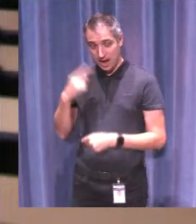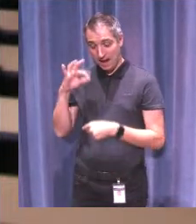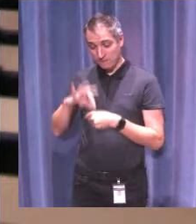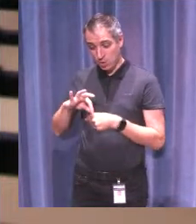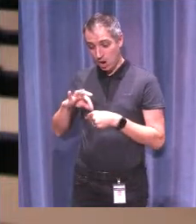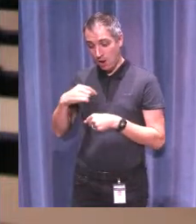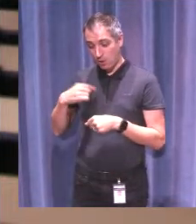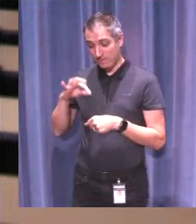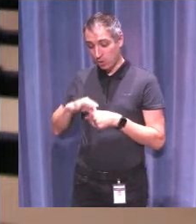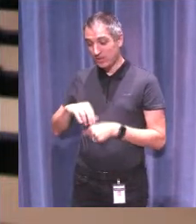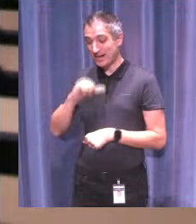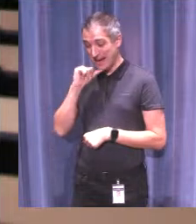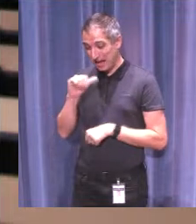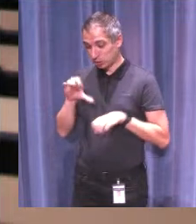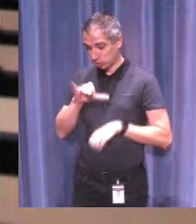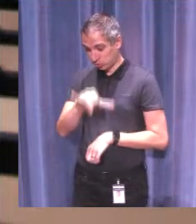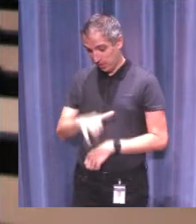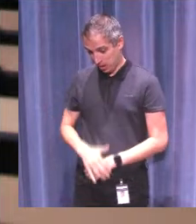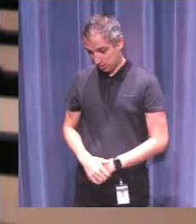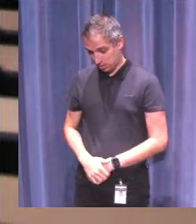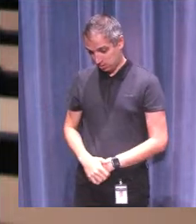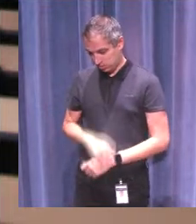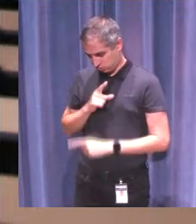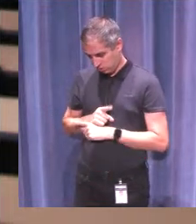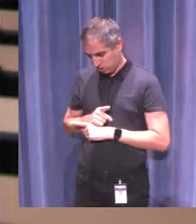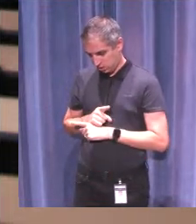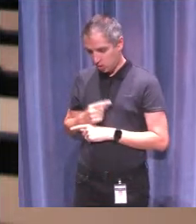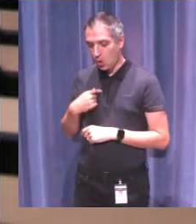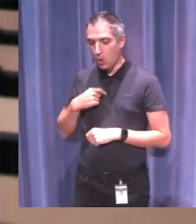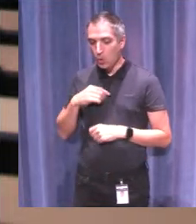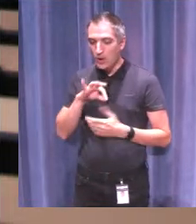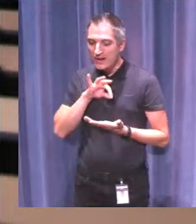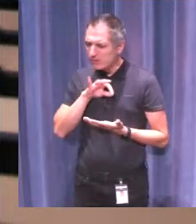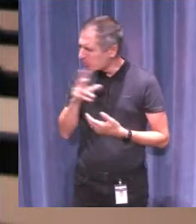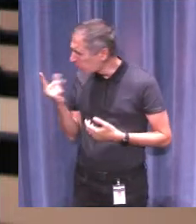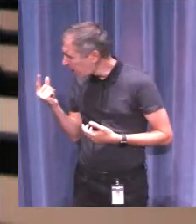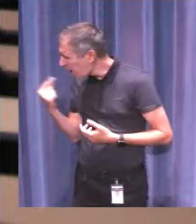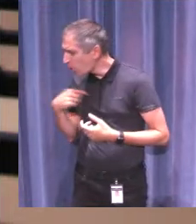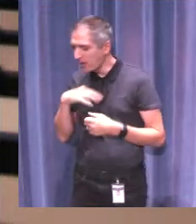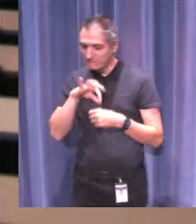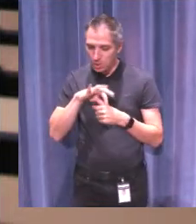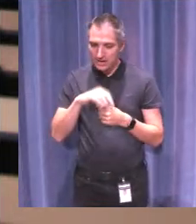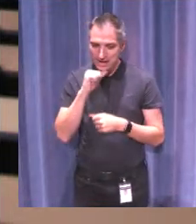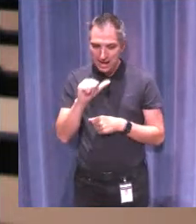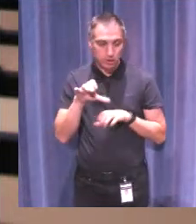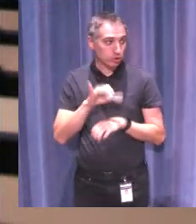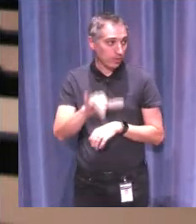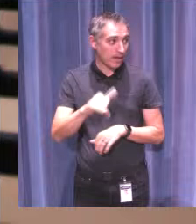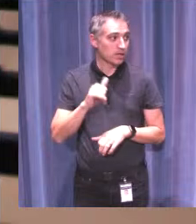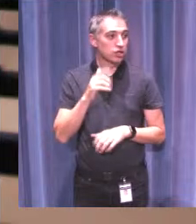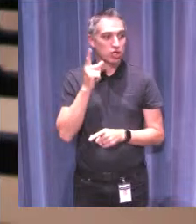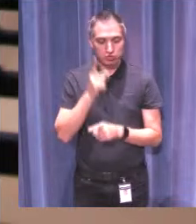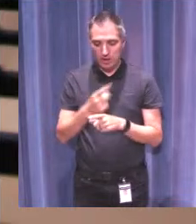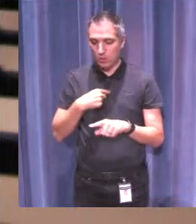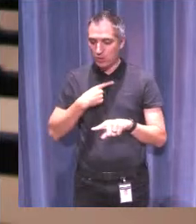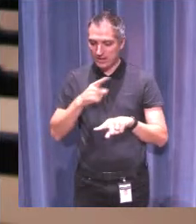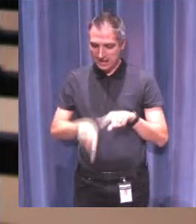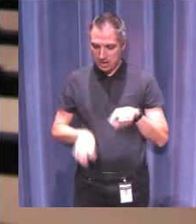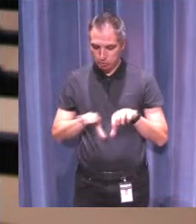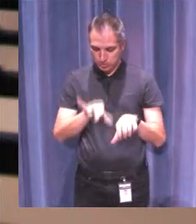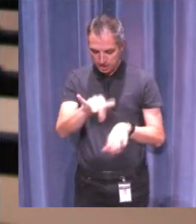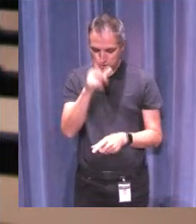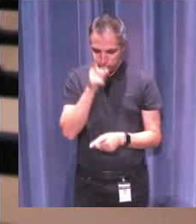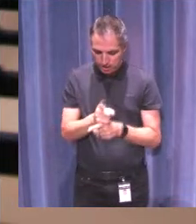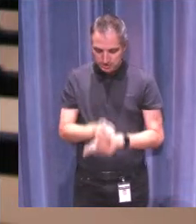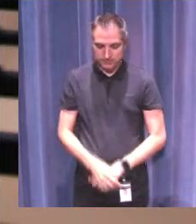do that. Right, you voted not to do that. You voted not to do that. Okay, I'm That's- sorry, we can't do that. Thank you. You're right. Okay.